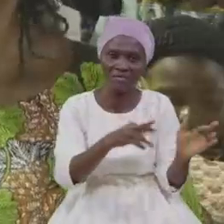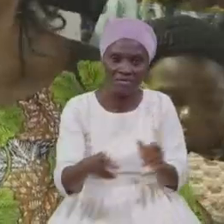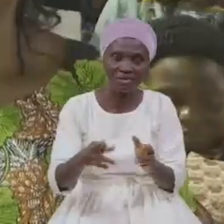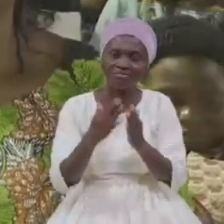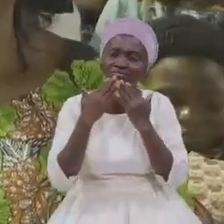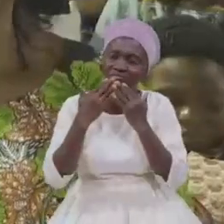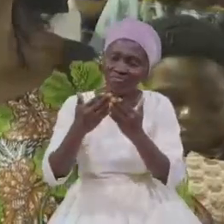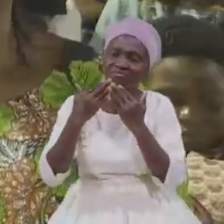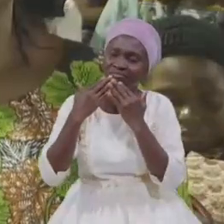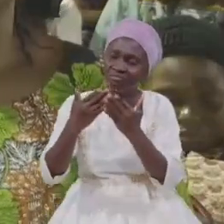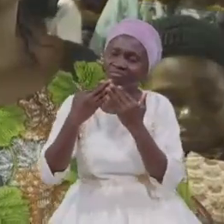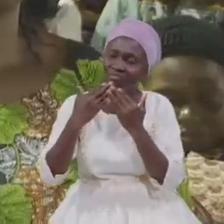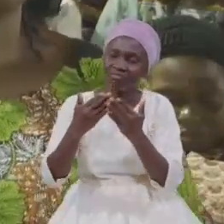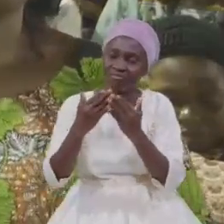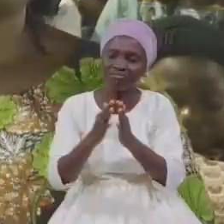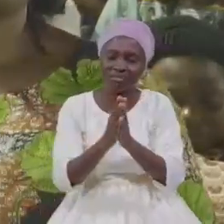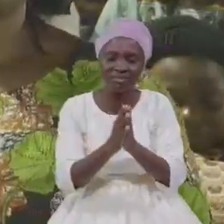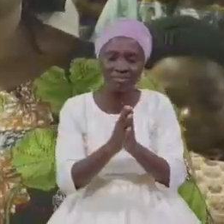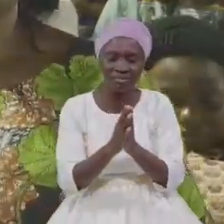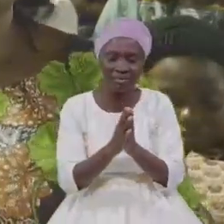Come fully unto the Lord.